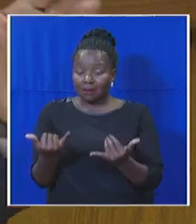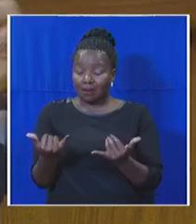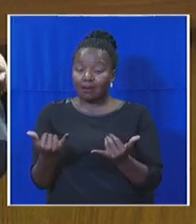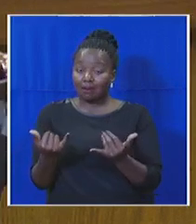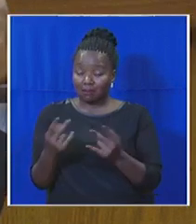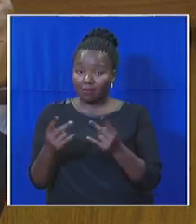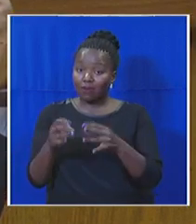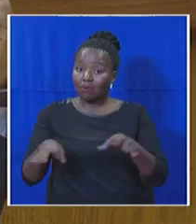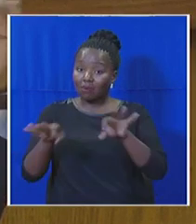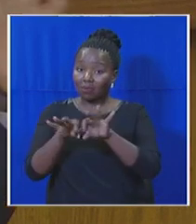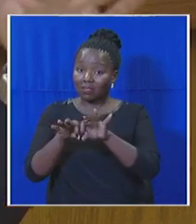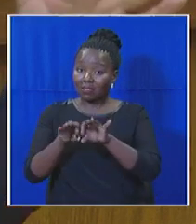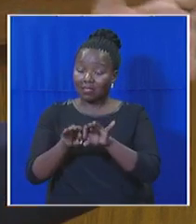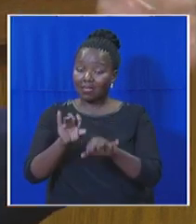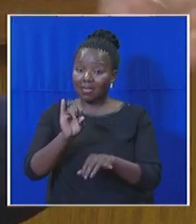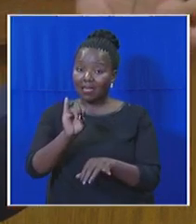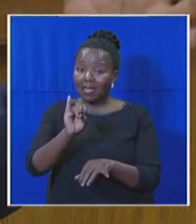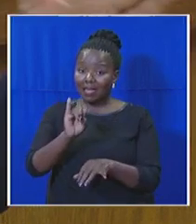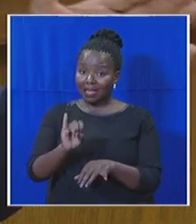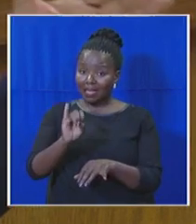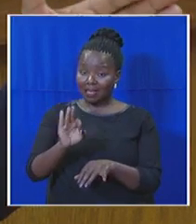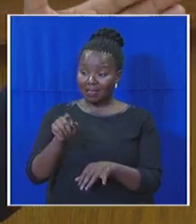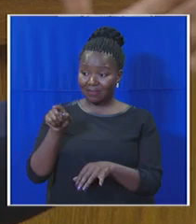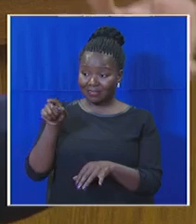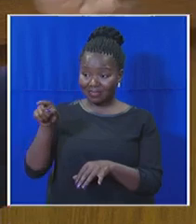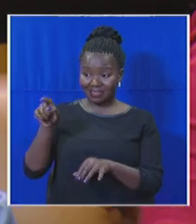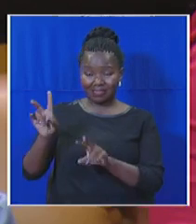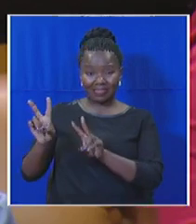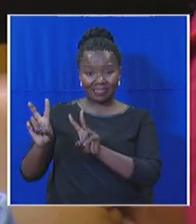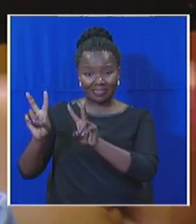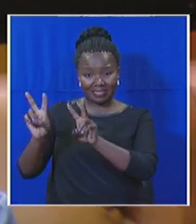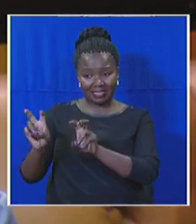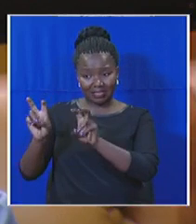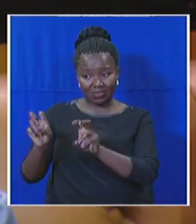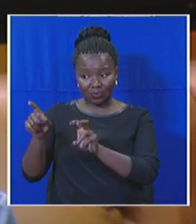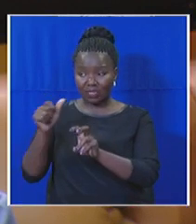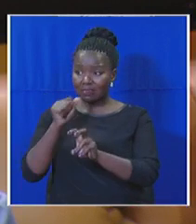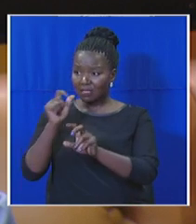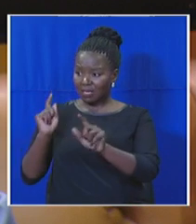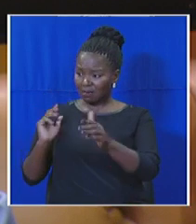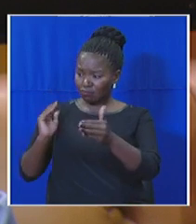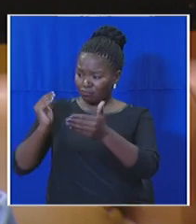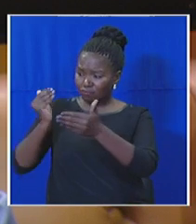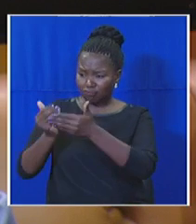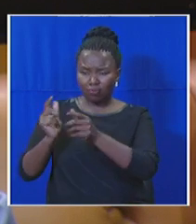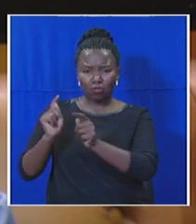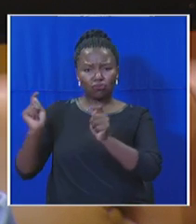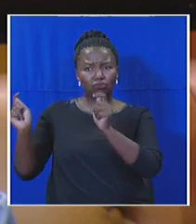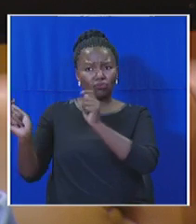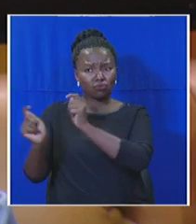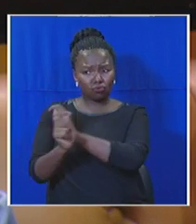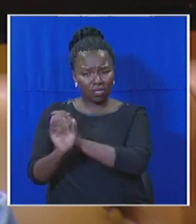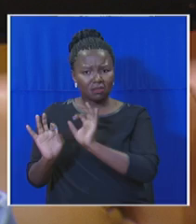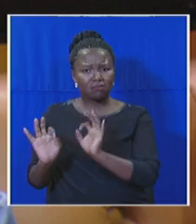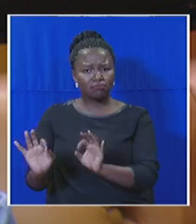you take that situation, that the situation has evolved there, it has